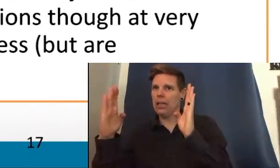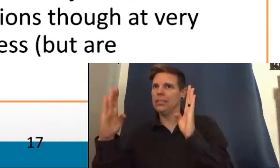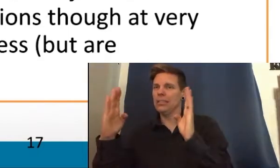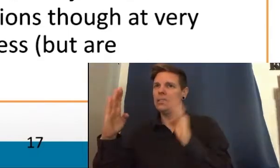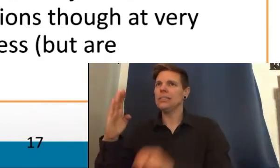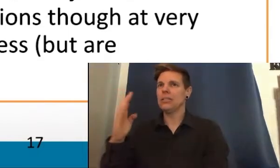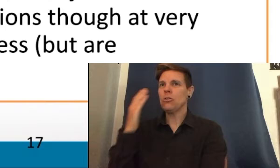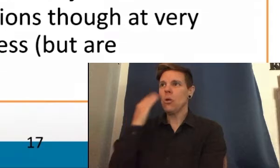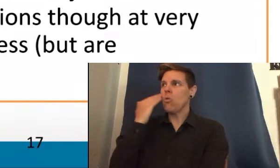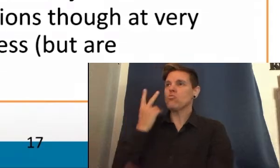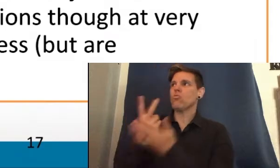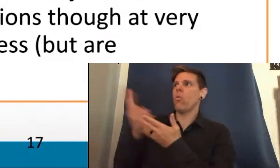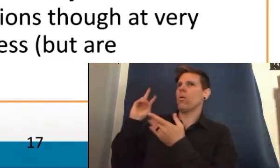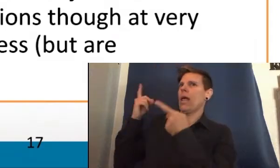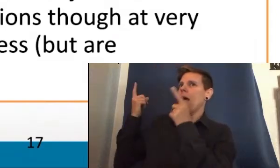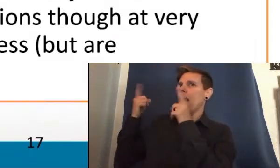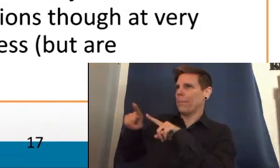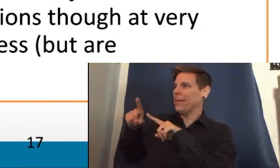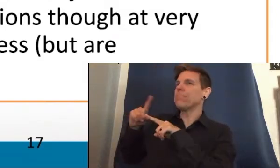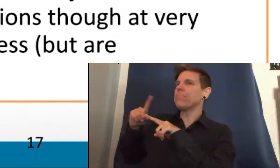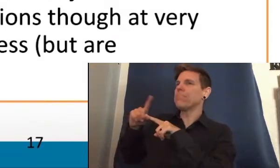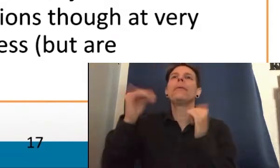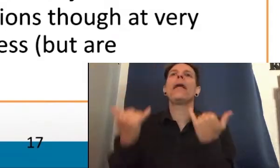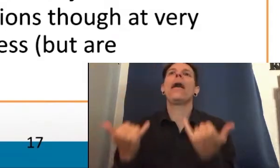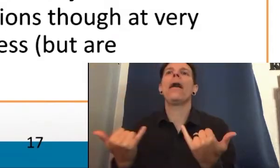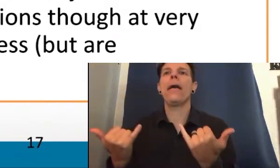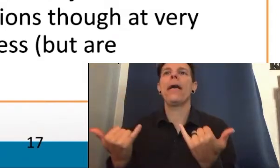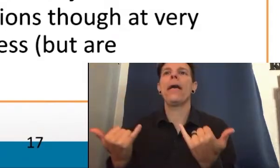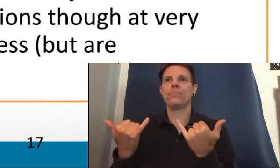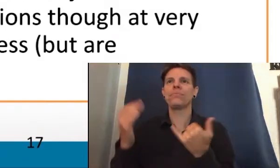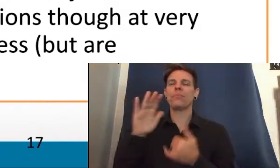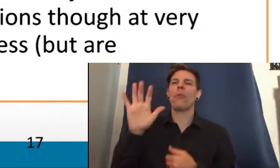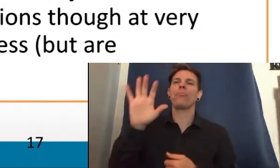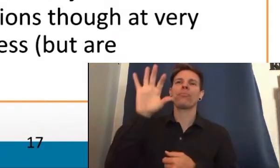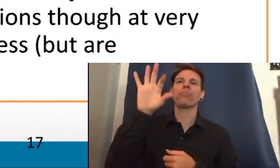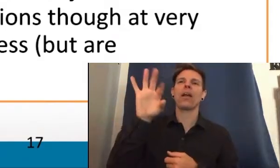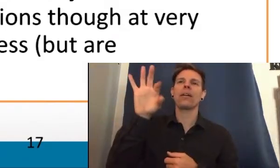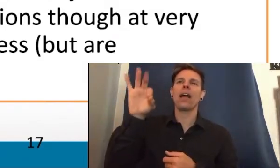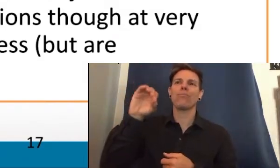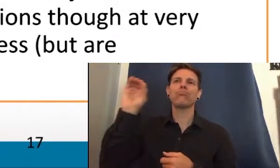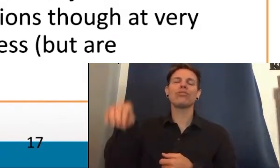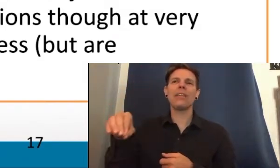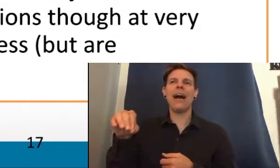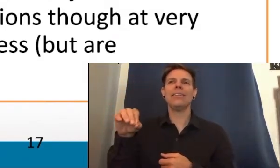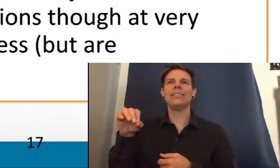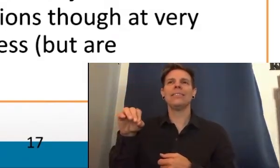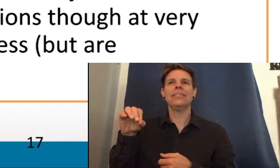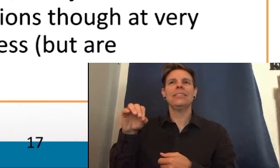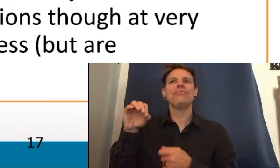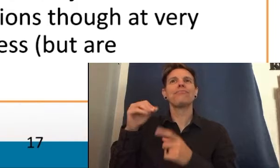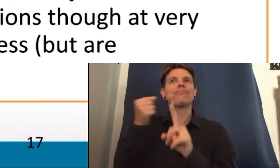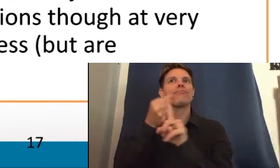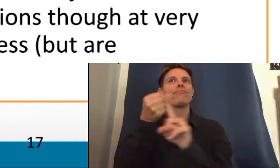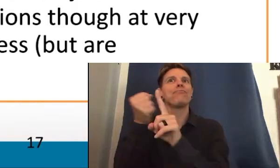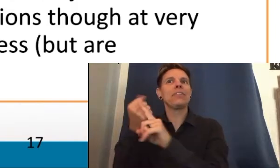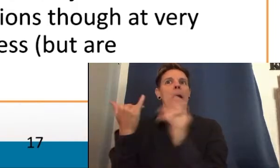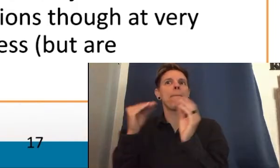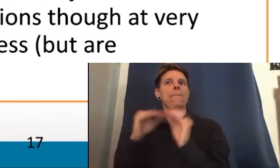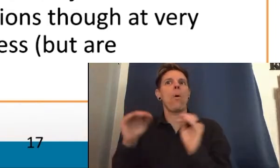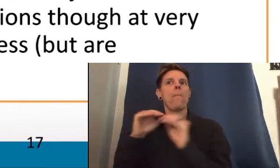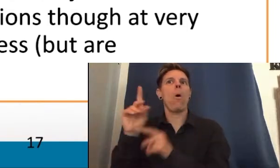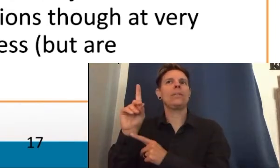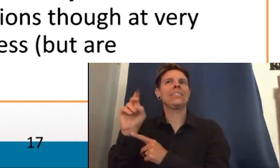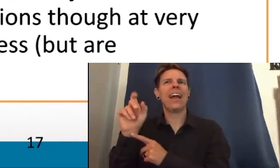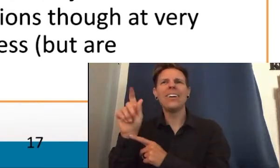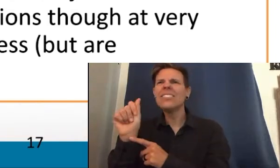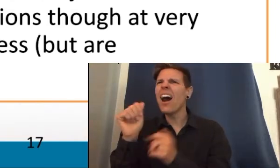within the state of Colorado, 99% of the cases are likely Delta. So that's how we know it's Delta. Now, Why is